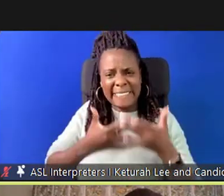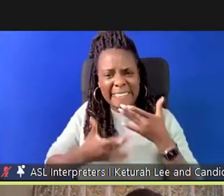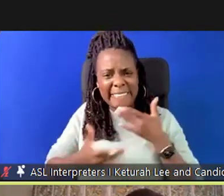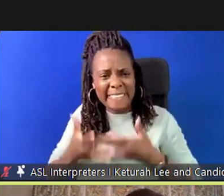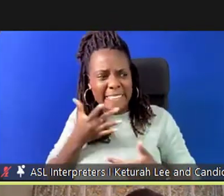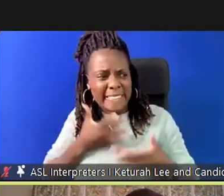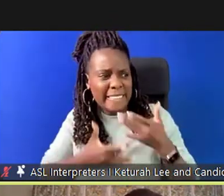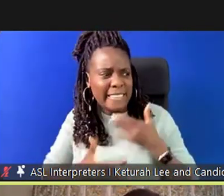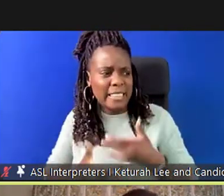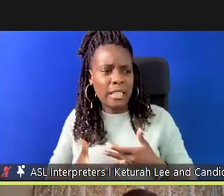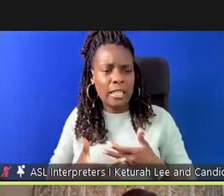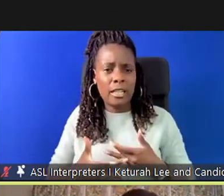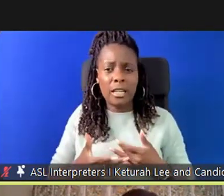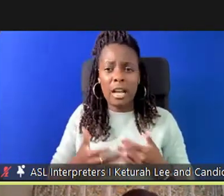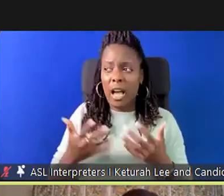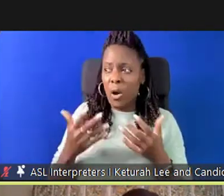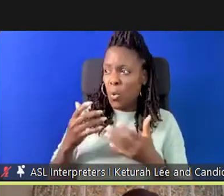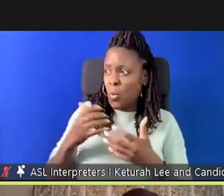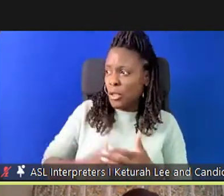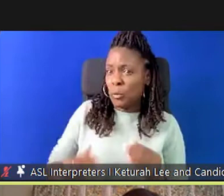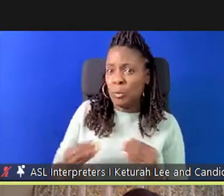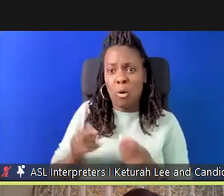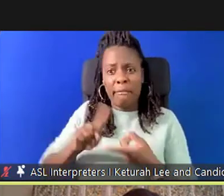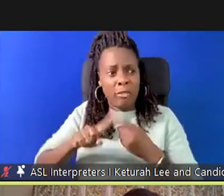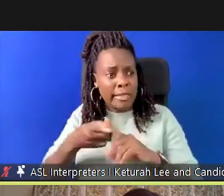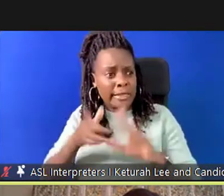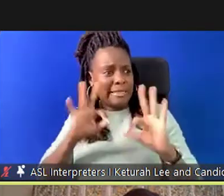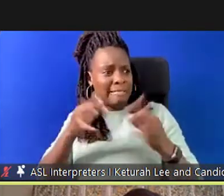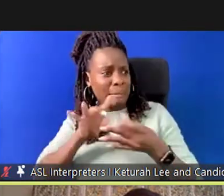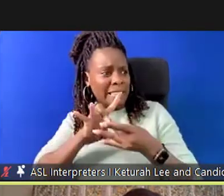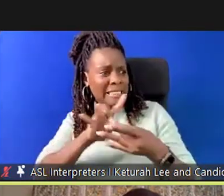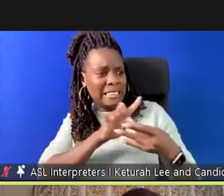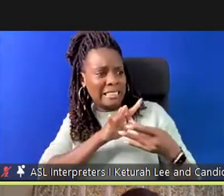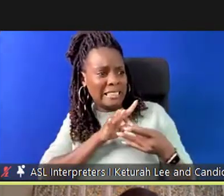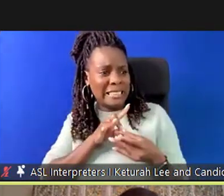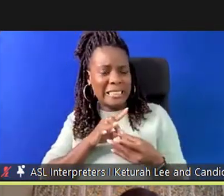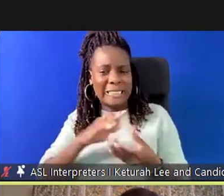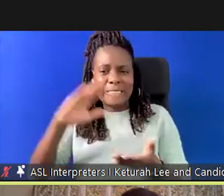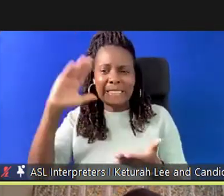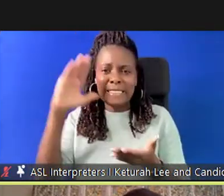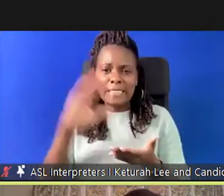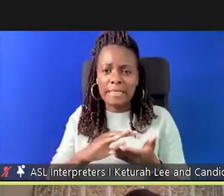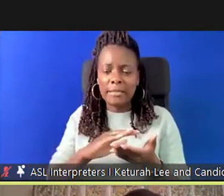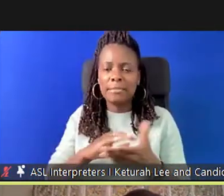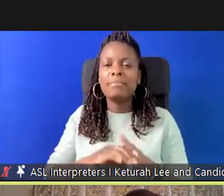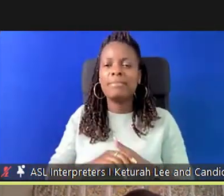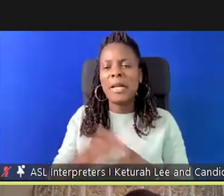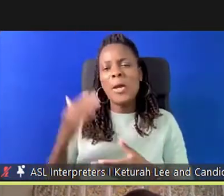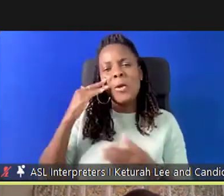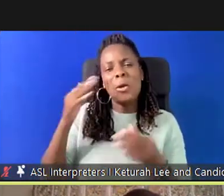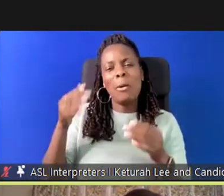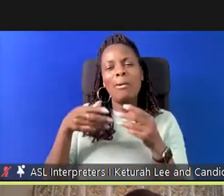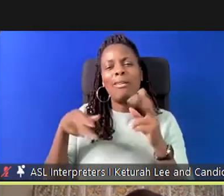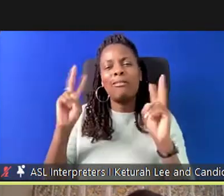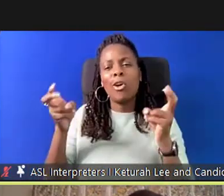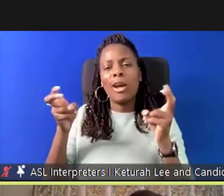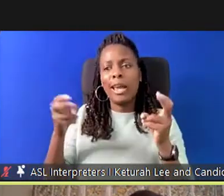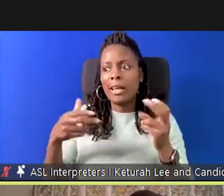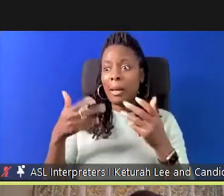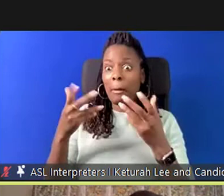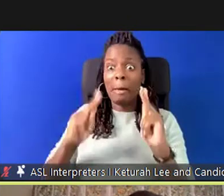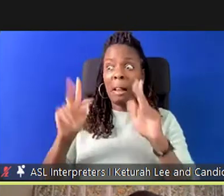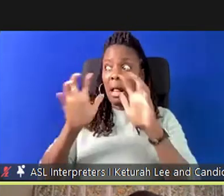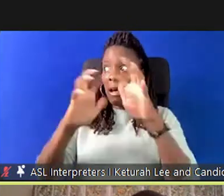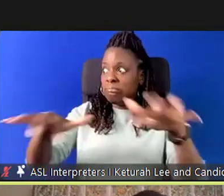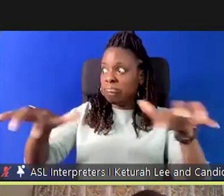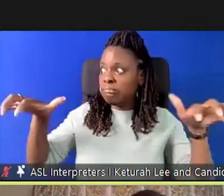one's actual and desired level of social connection. A popular phrase is, you can feel lonely in a crowd. So people